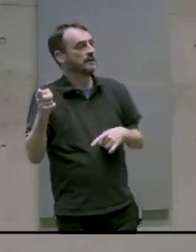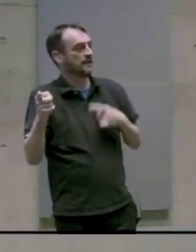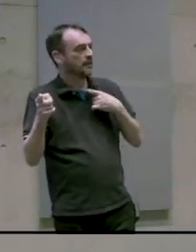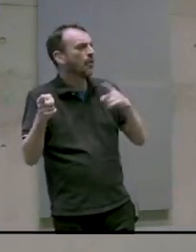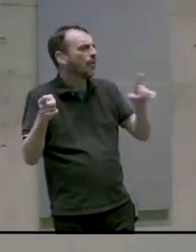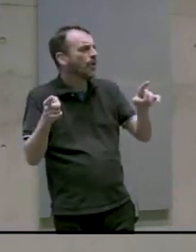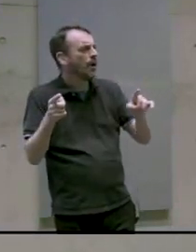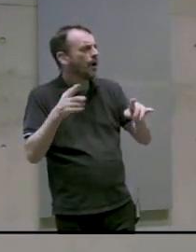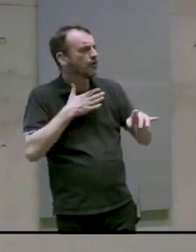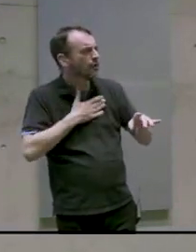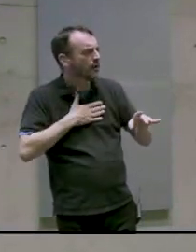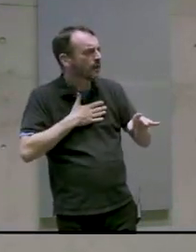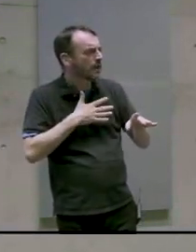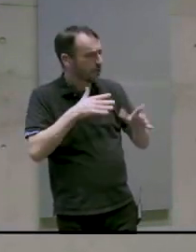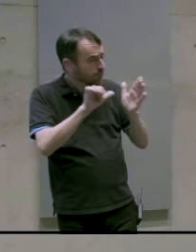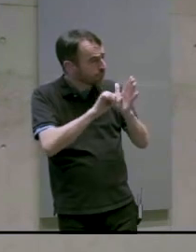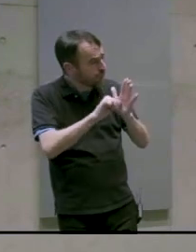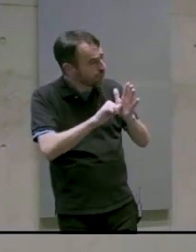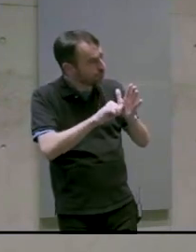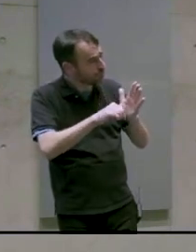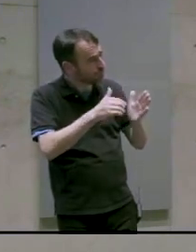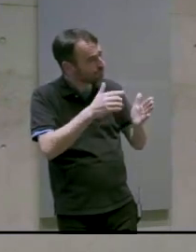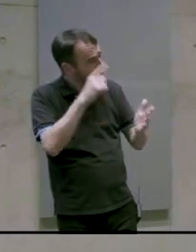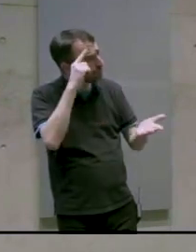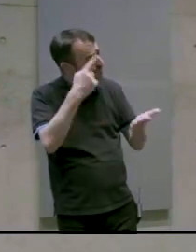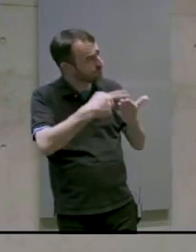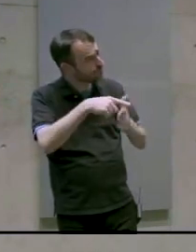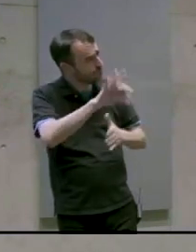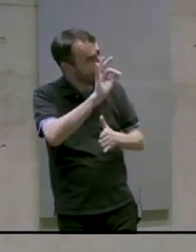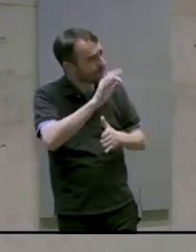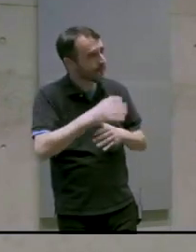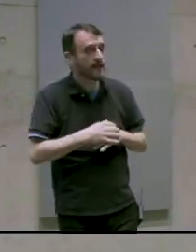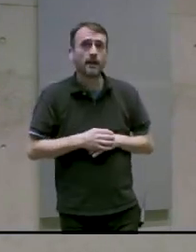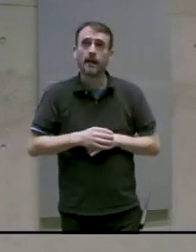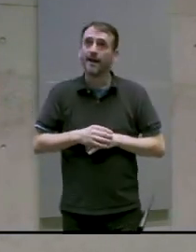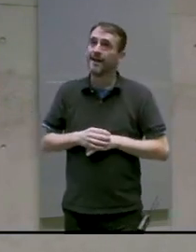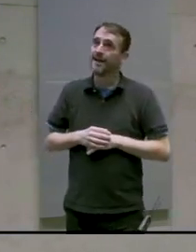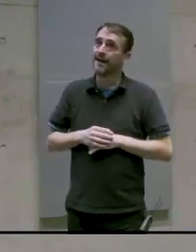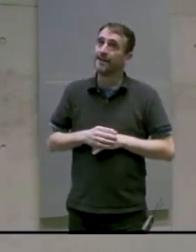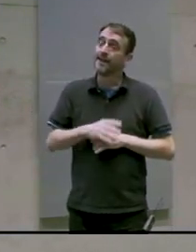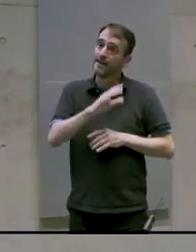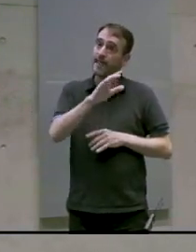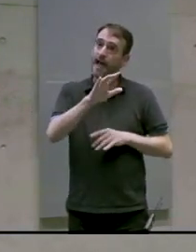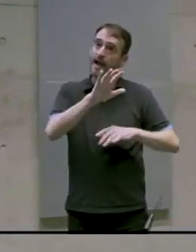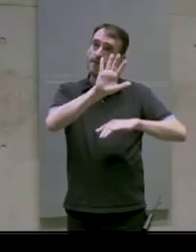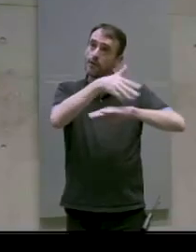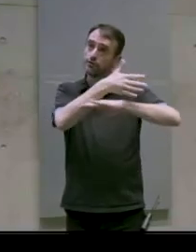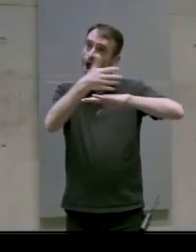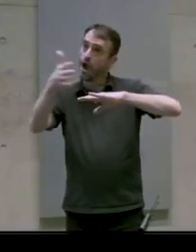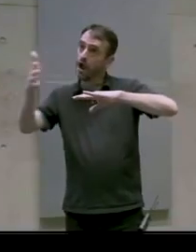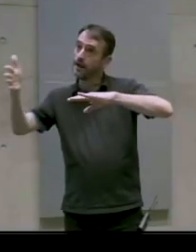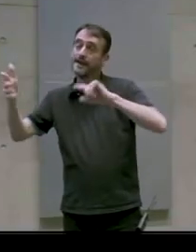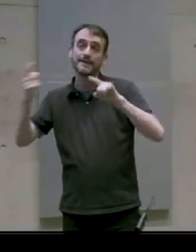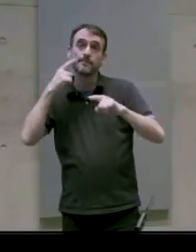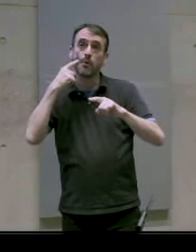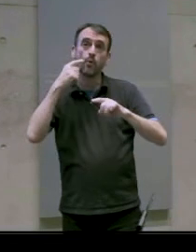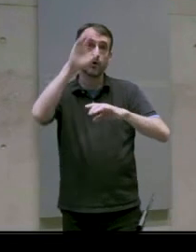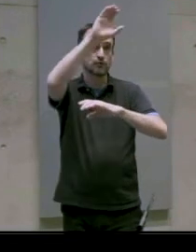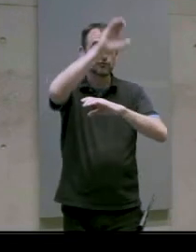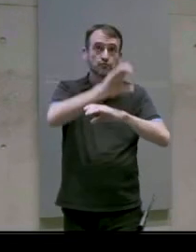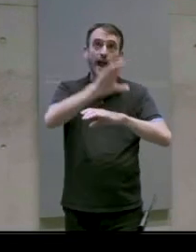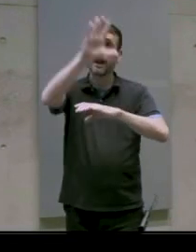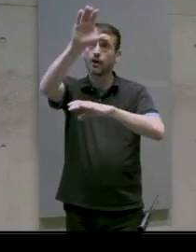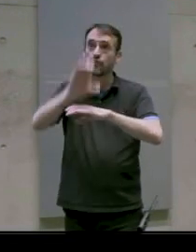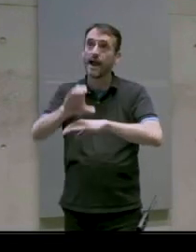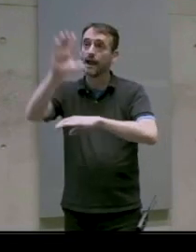human. And so that little tiny flowchart just does that all in one, in simple drag and drop. So that's pretty much